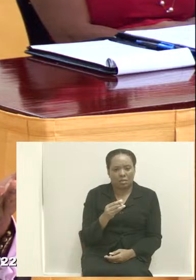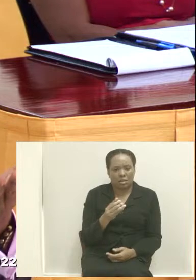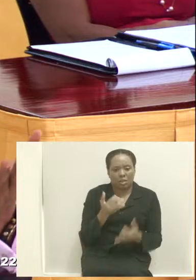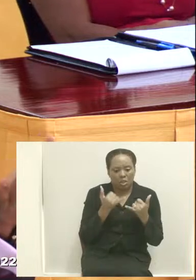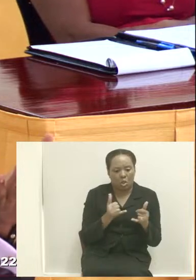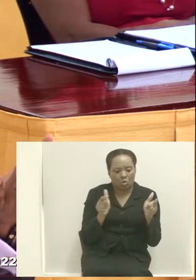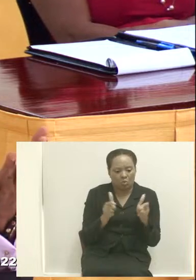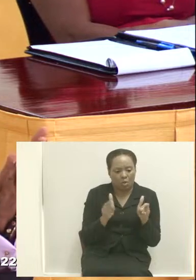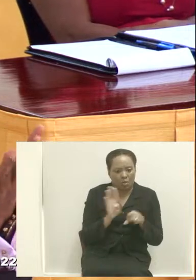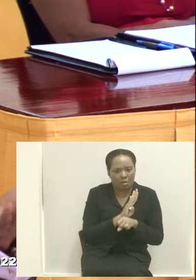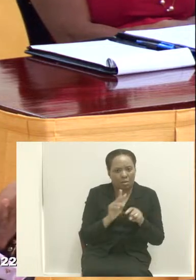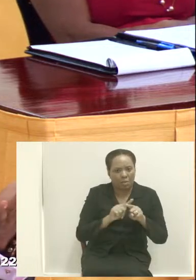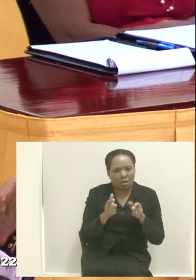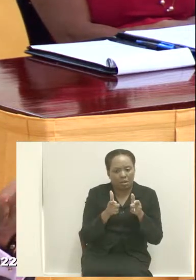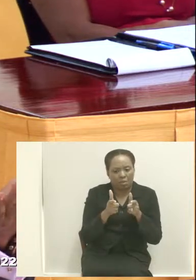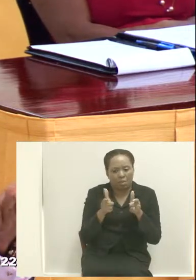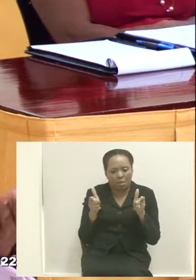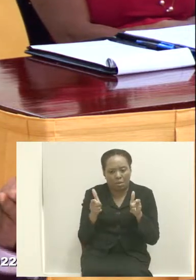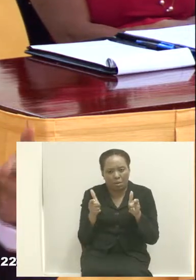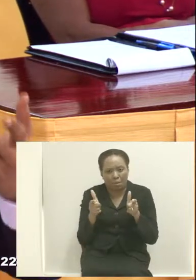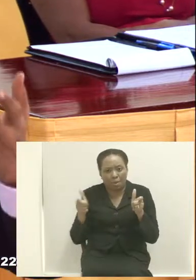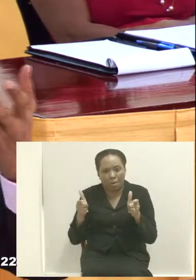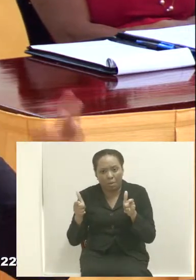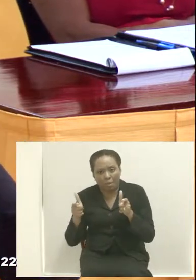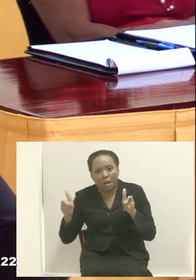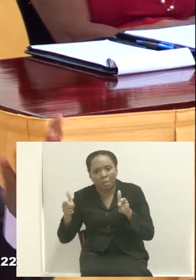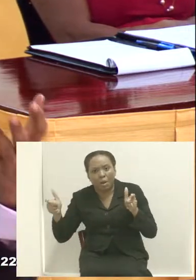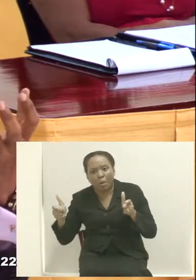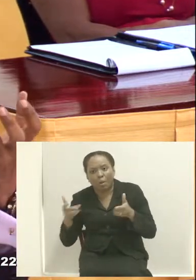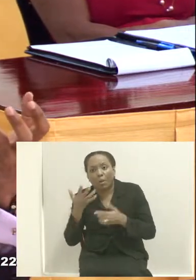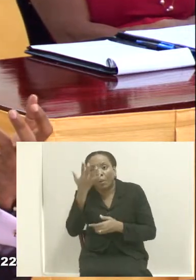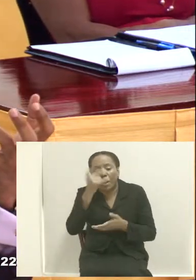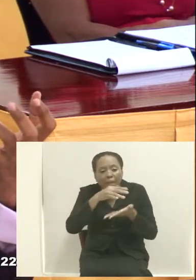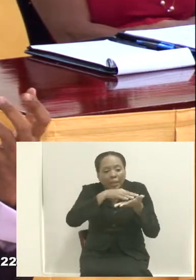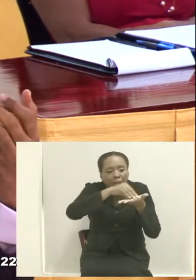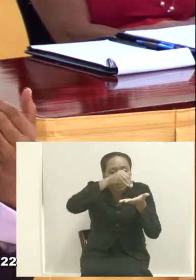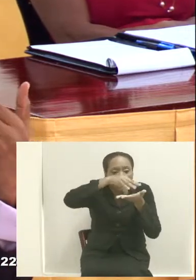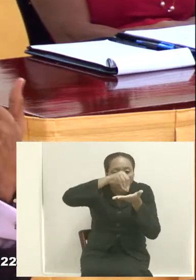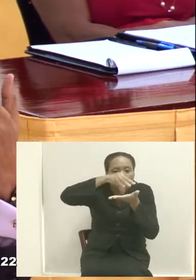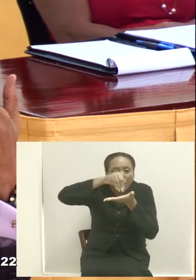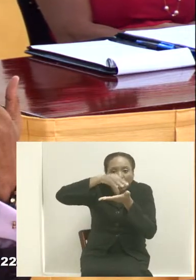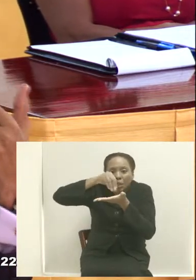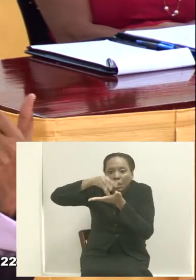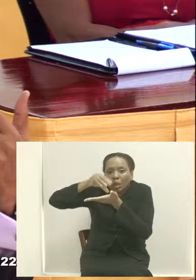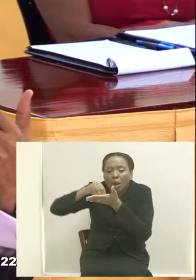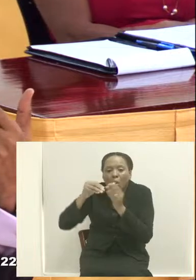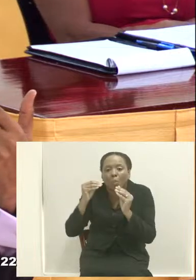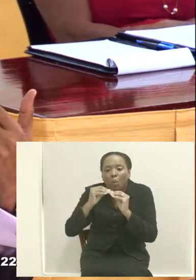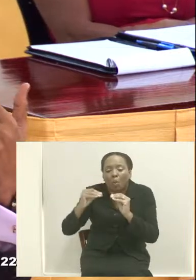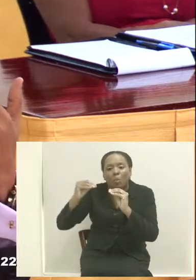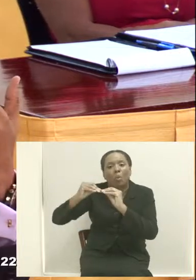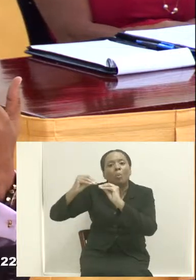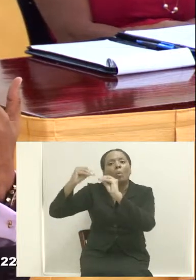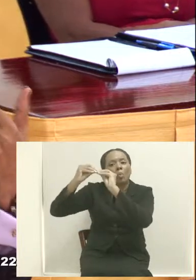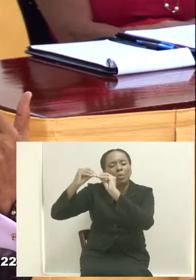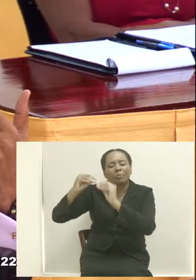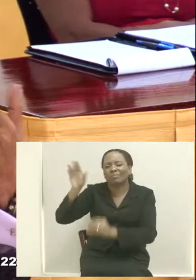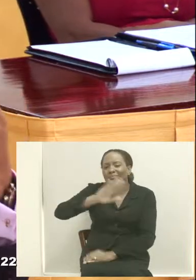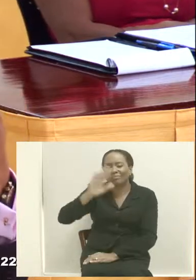ma'am, to export level scale. That is what we need, but that is what has never happened. There has not been that